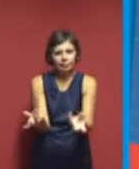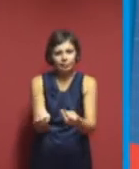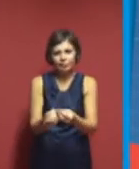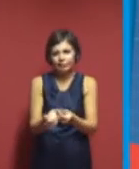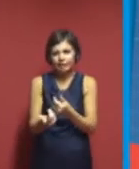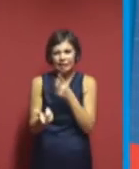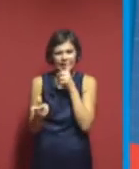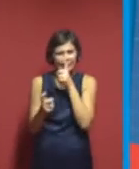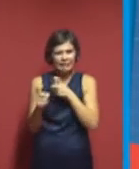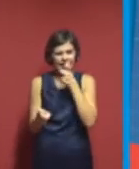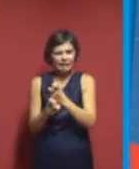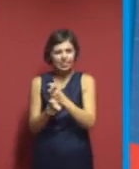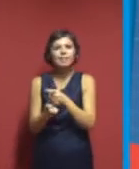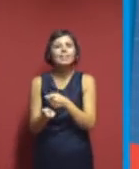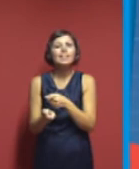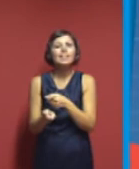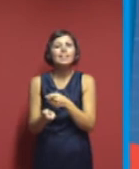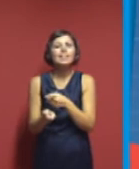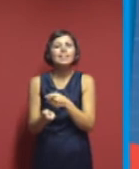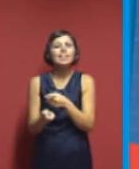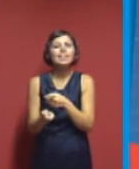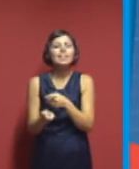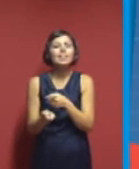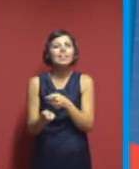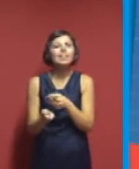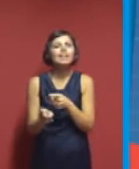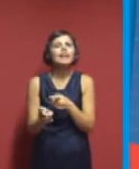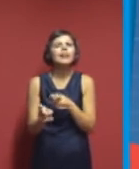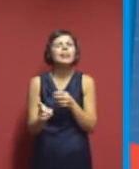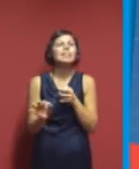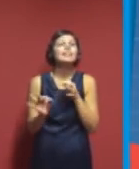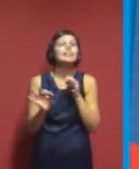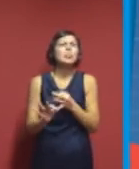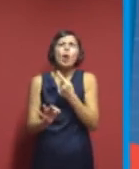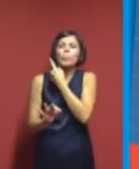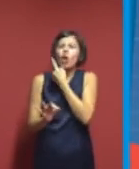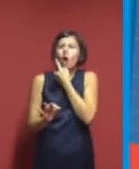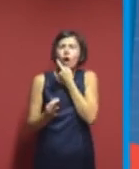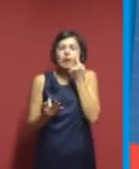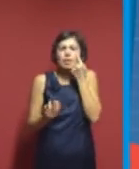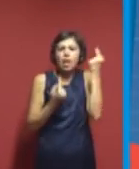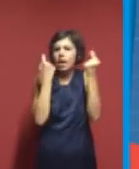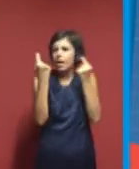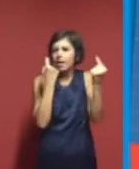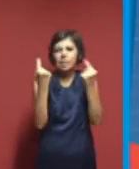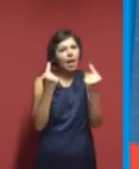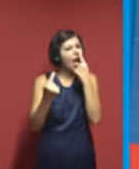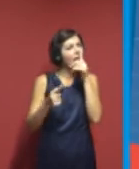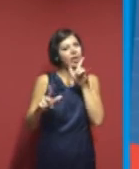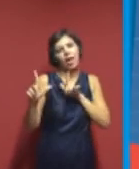of Italian invention and elegance here. I'm a big Colarusso fan. I really think he's doing